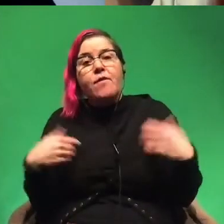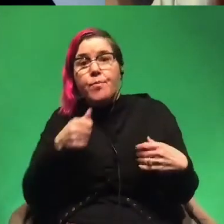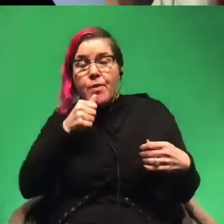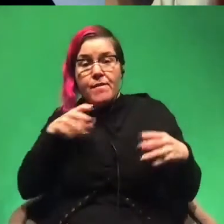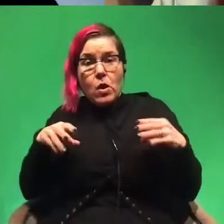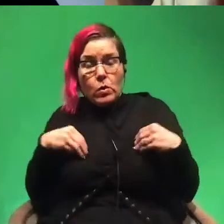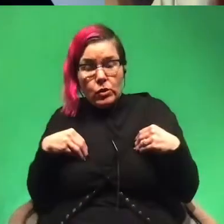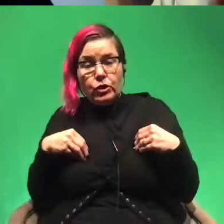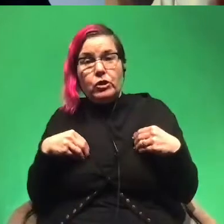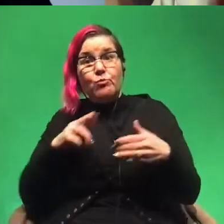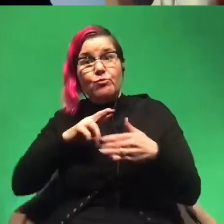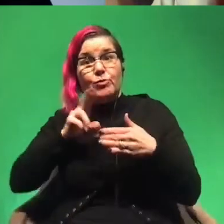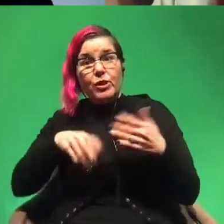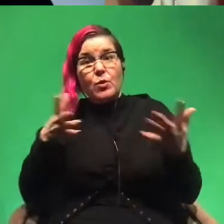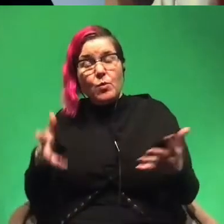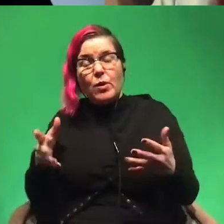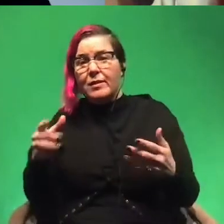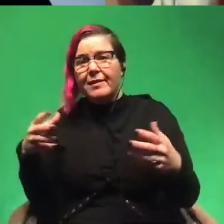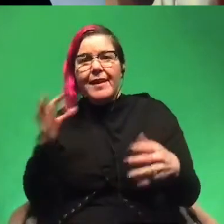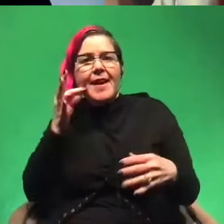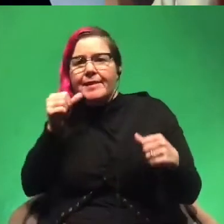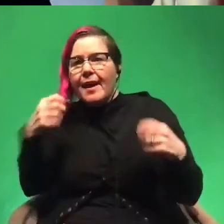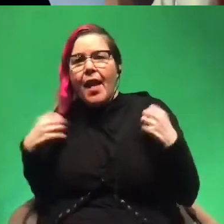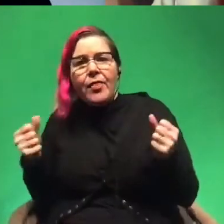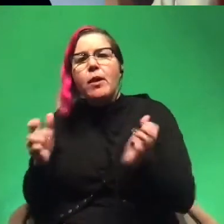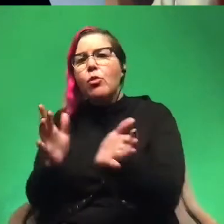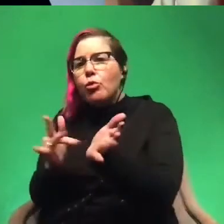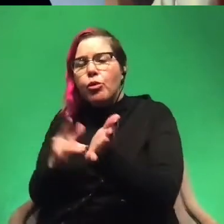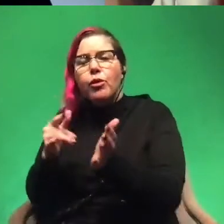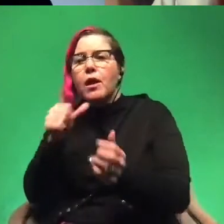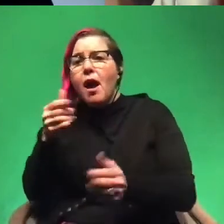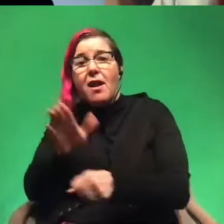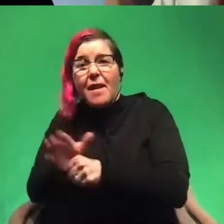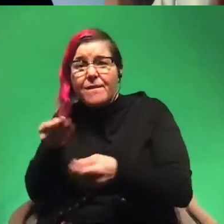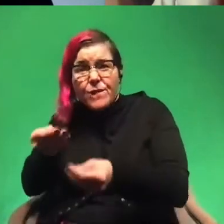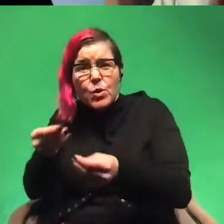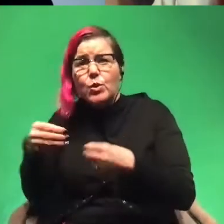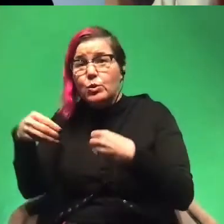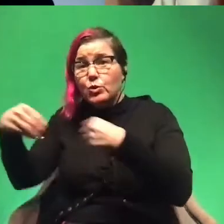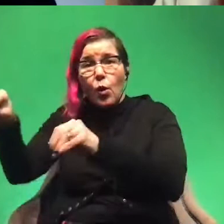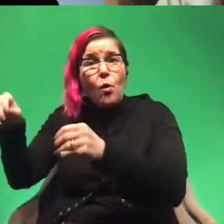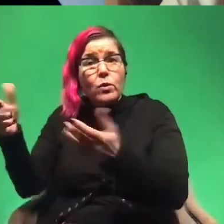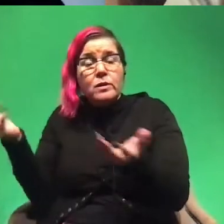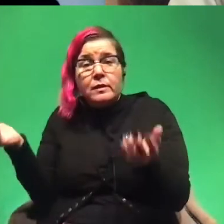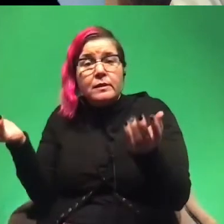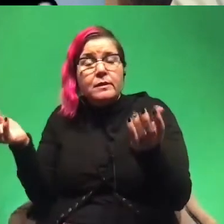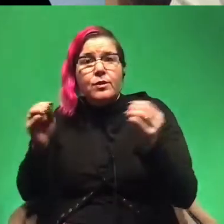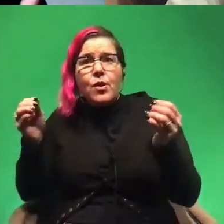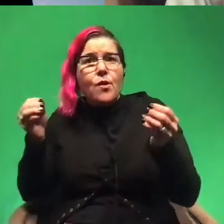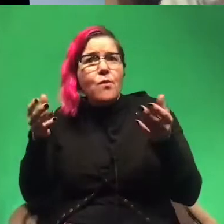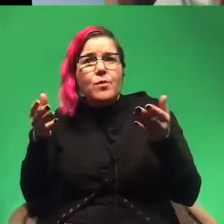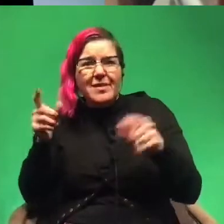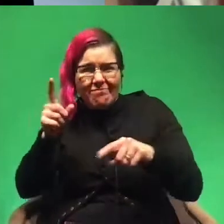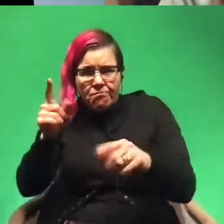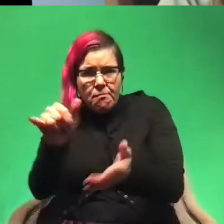ownership that results in unhealthy cats, whether it's because they're exploited, they're underfed, or they're sold. You know, there's no way to regulate if